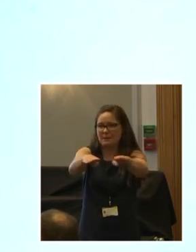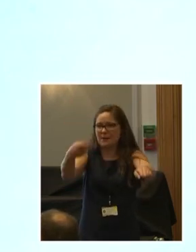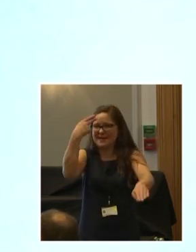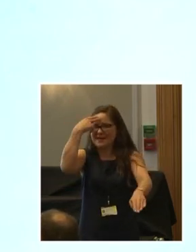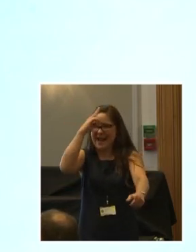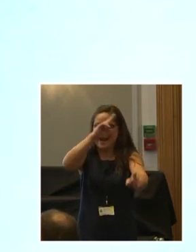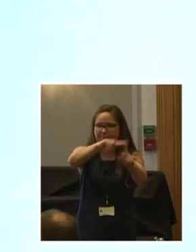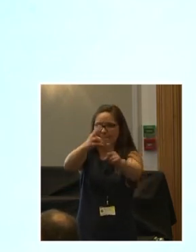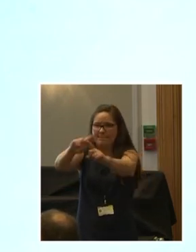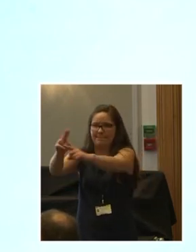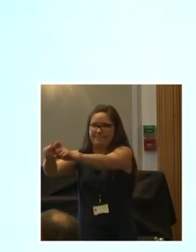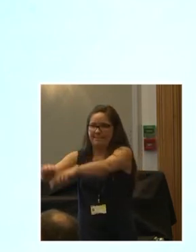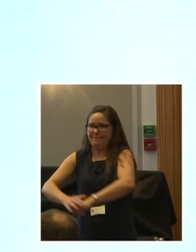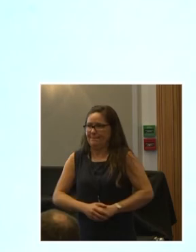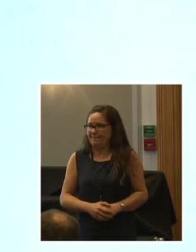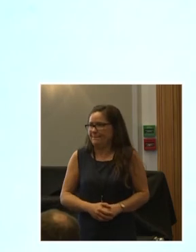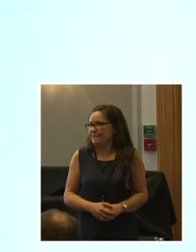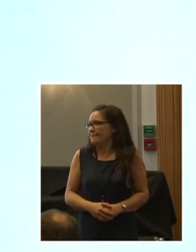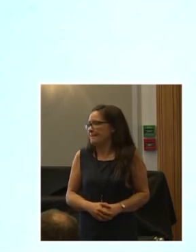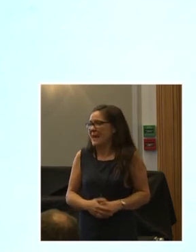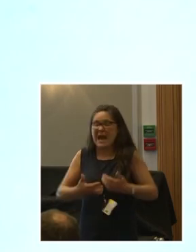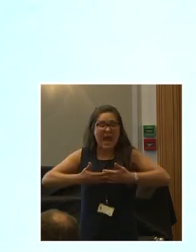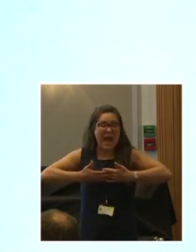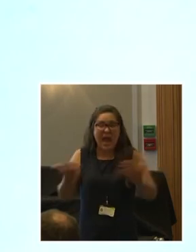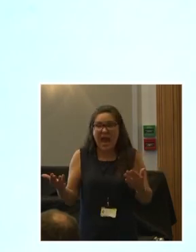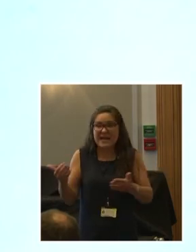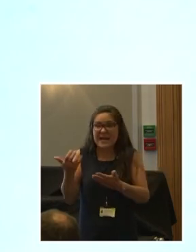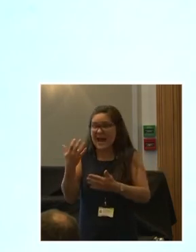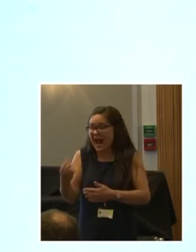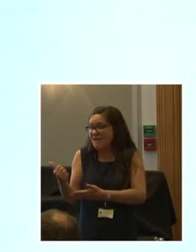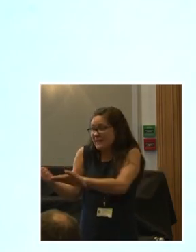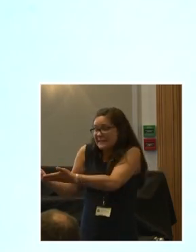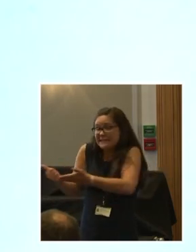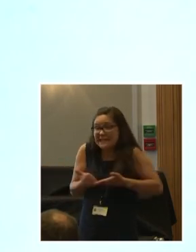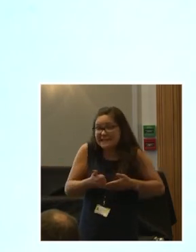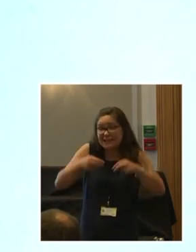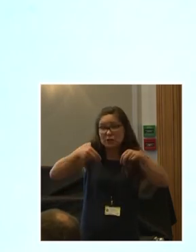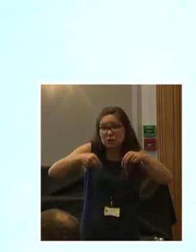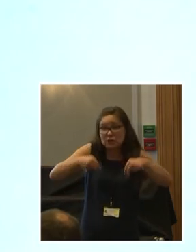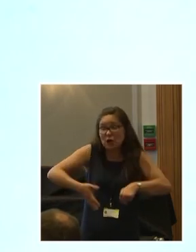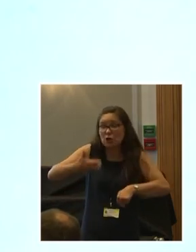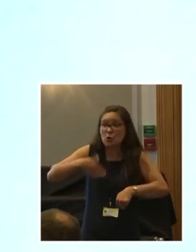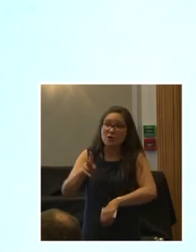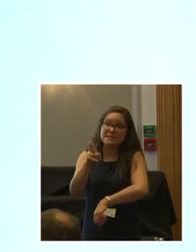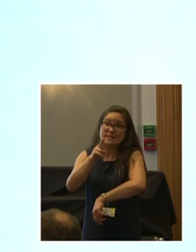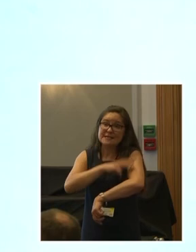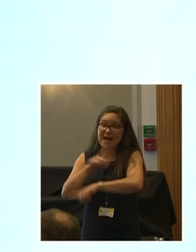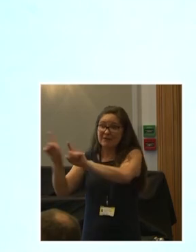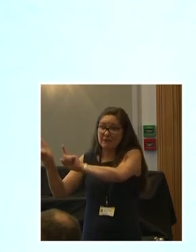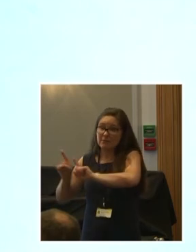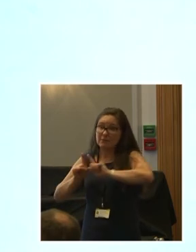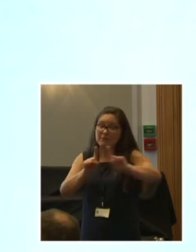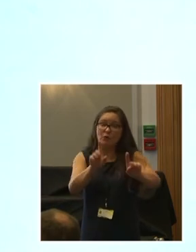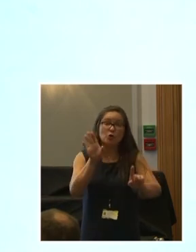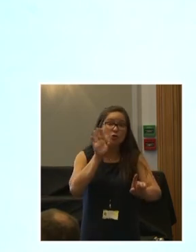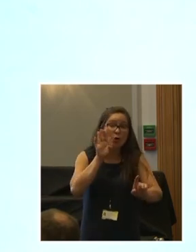on the bags. For anybody with assistance dogs, if you would like one of the Retina UK team to take it for a spend, then